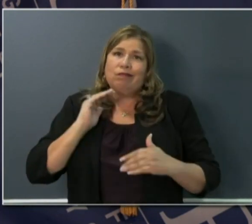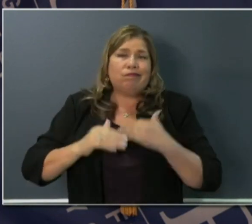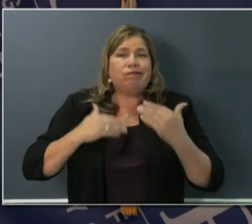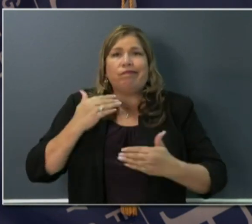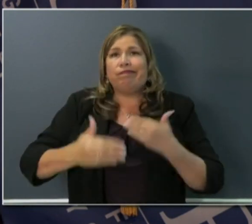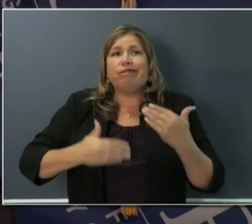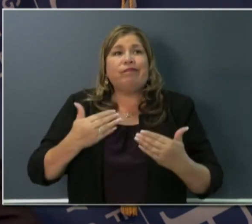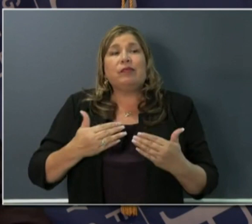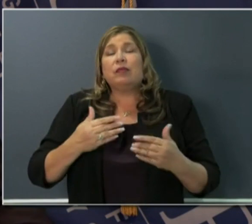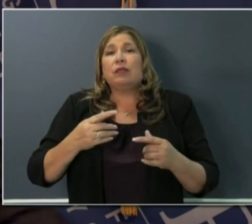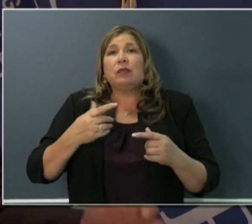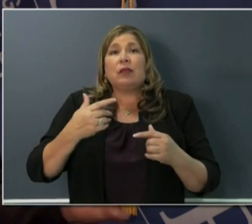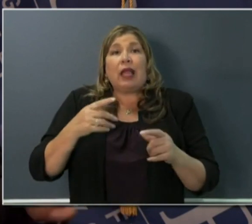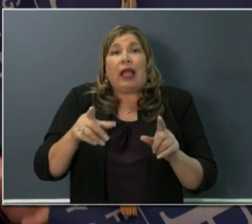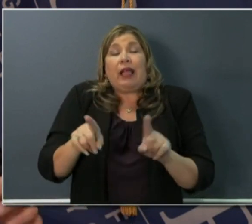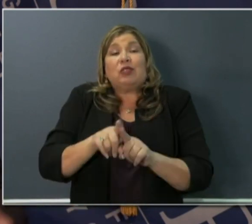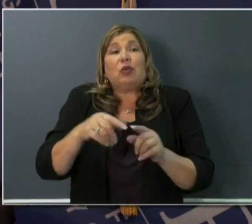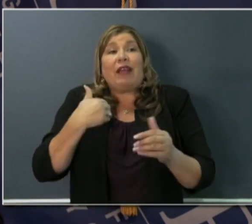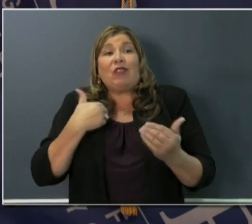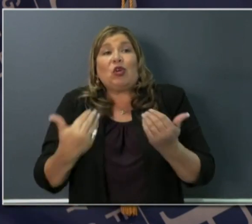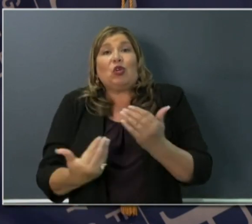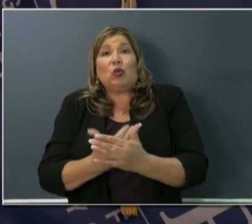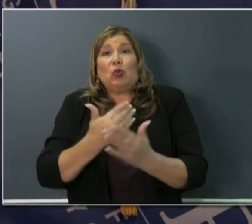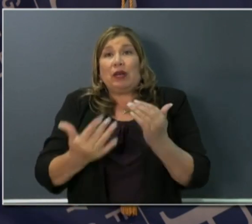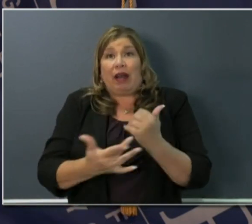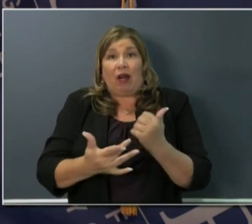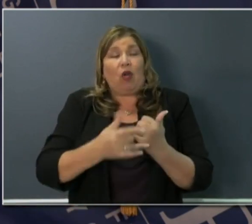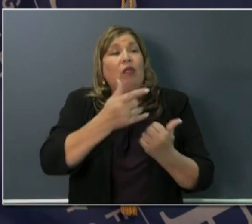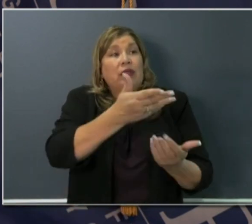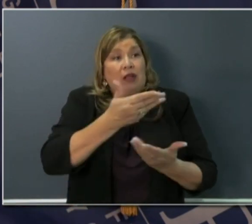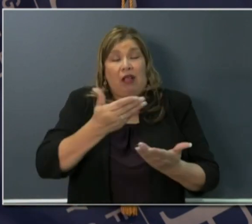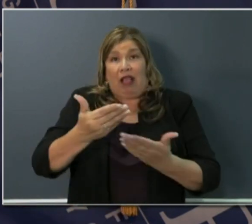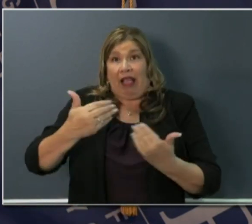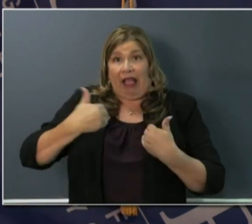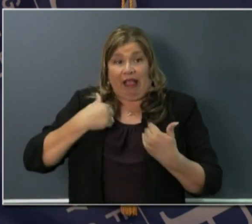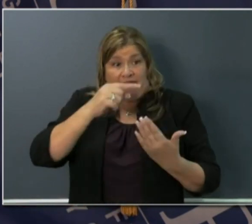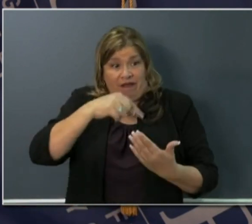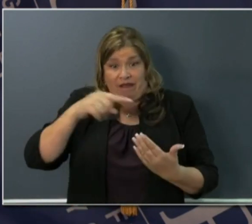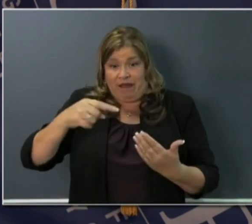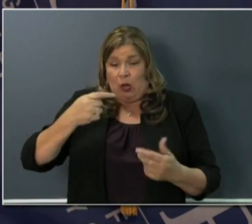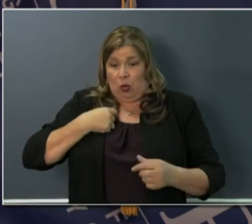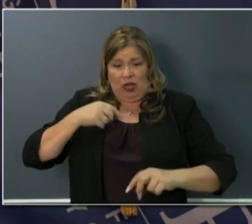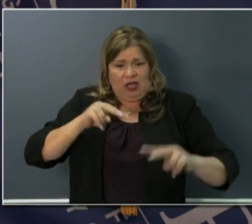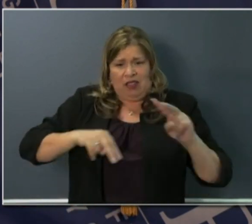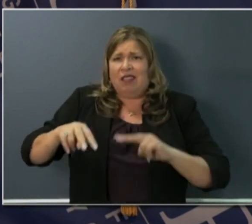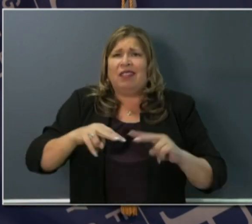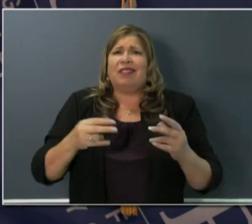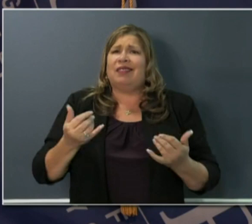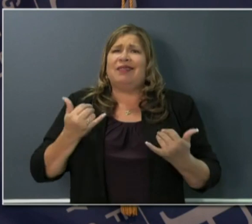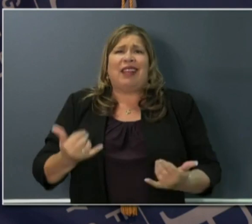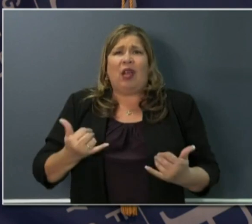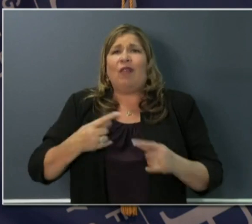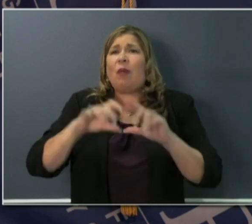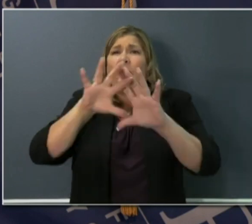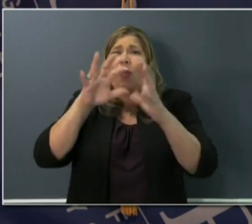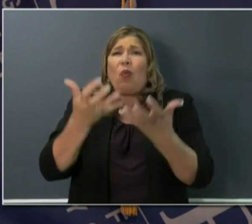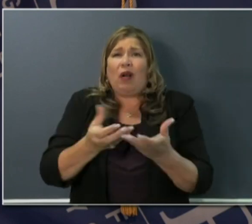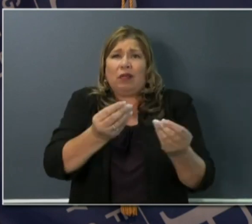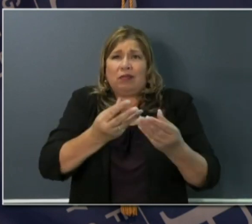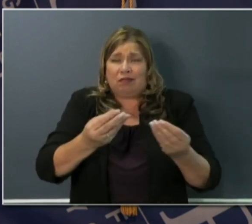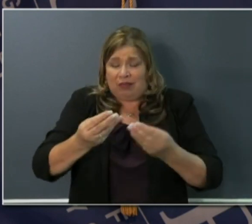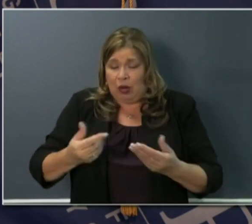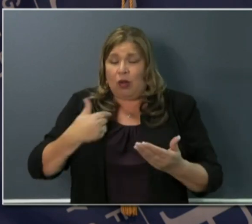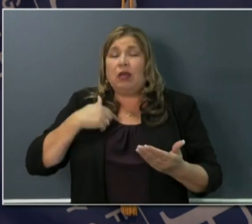aggressive actions as new technologies are presenting themselves in real time from around the world, and we are currently vetting